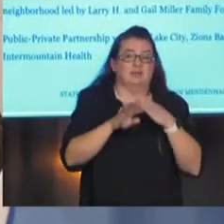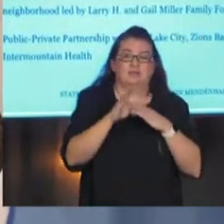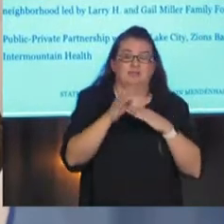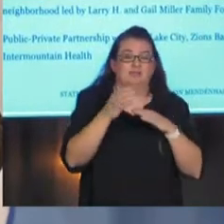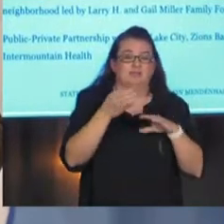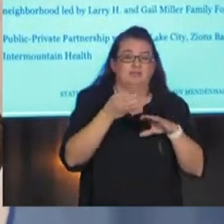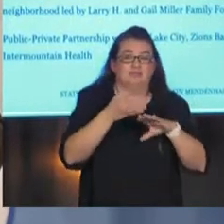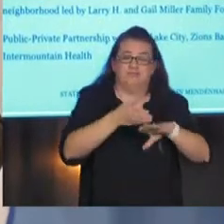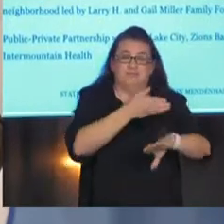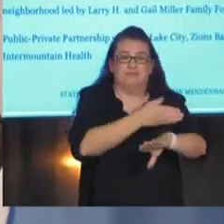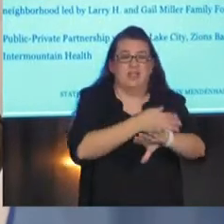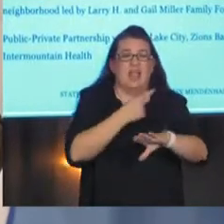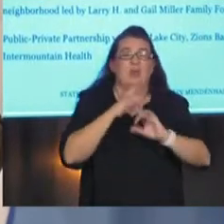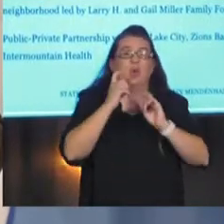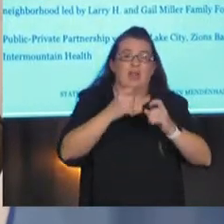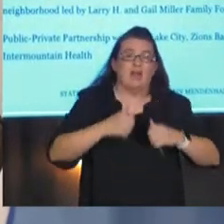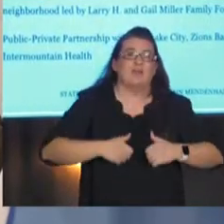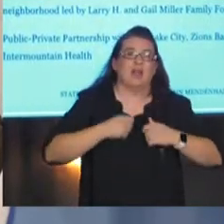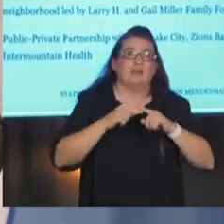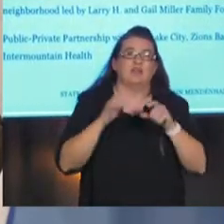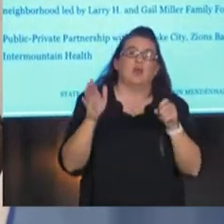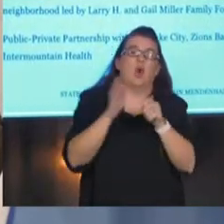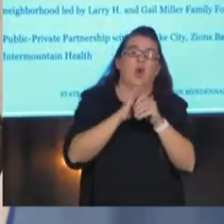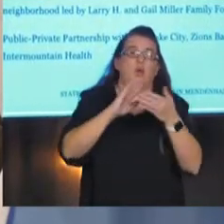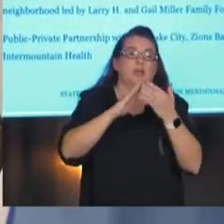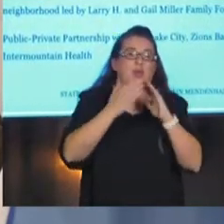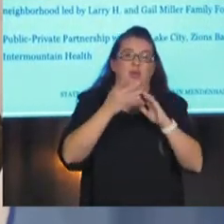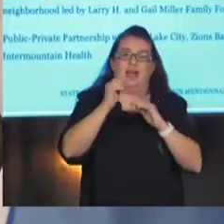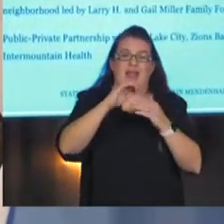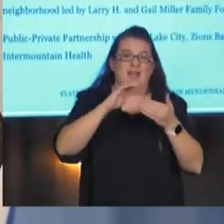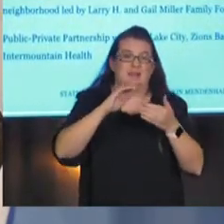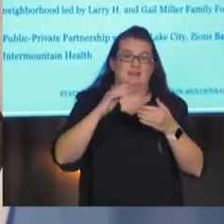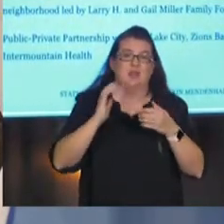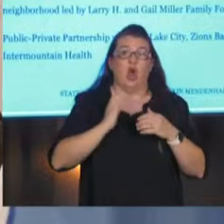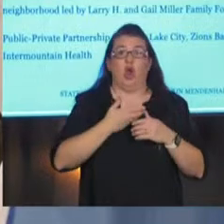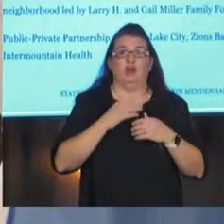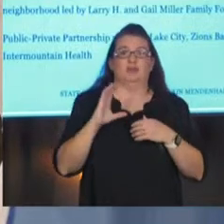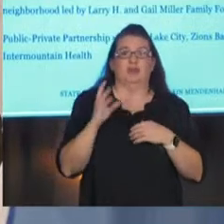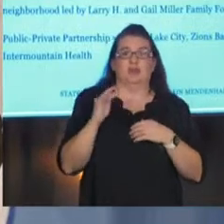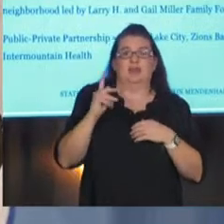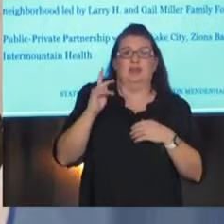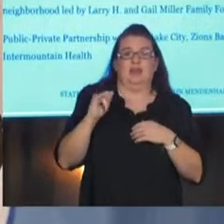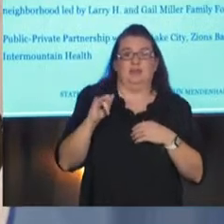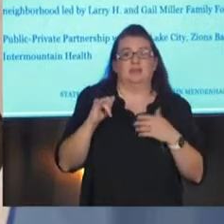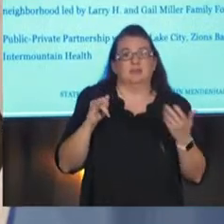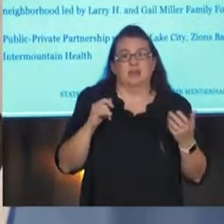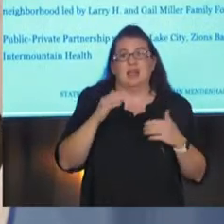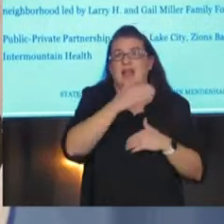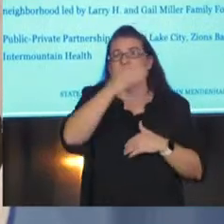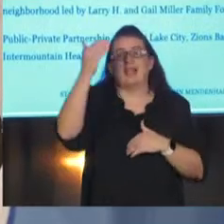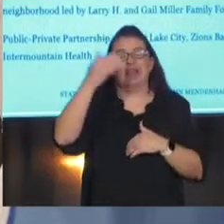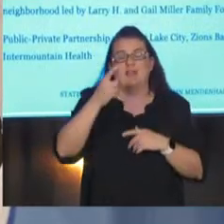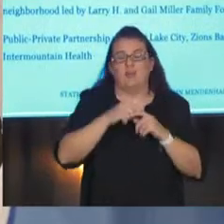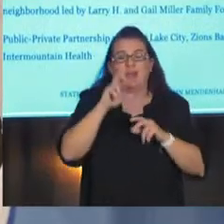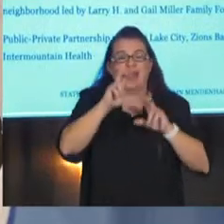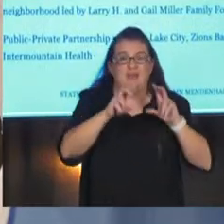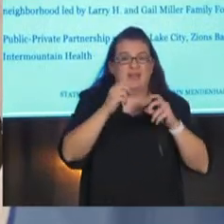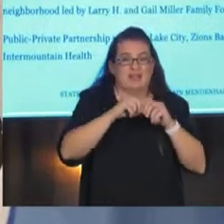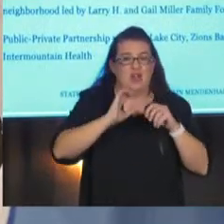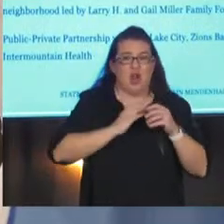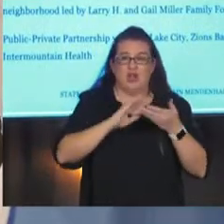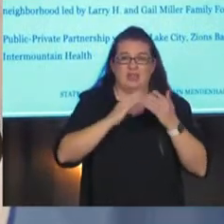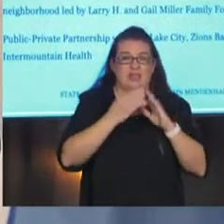life to an entire community and city beyond. There has never been an investment like this in our city